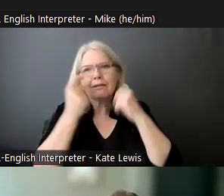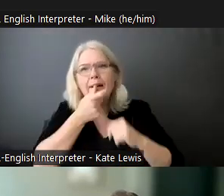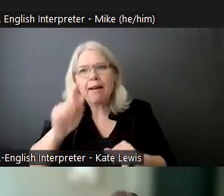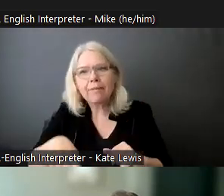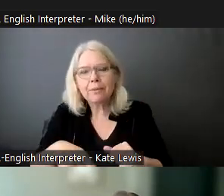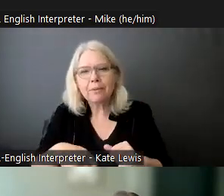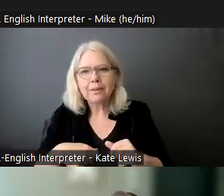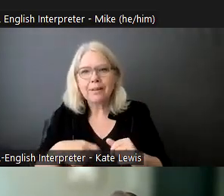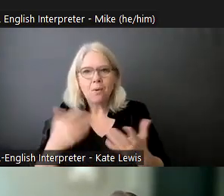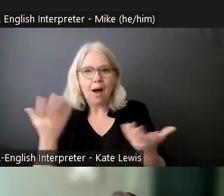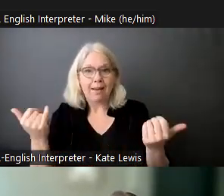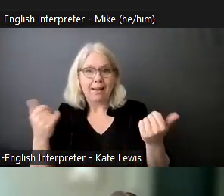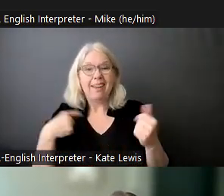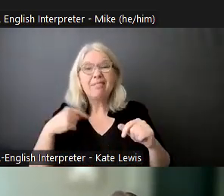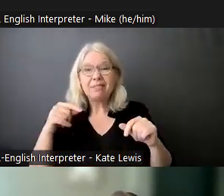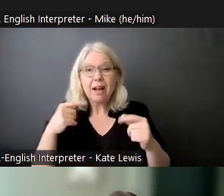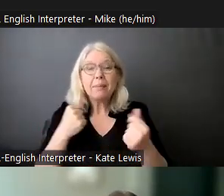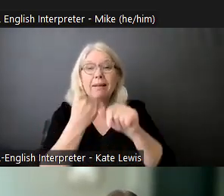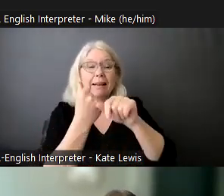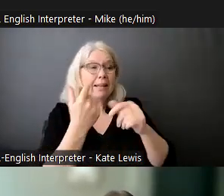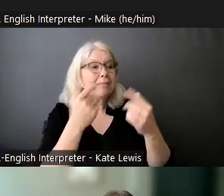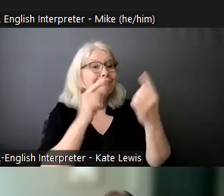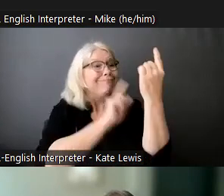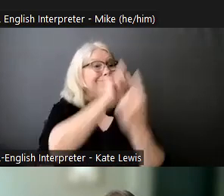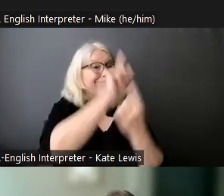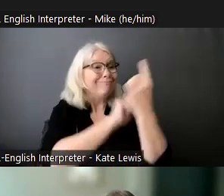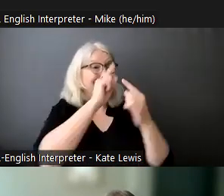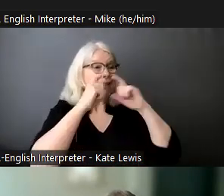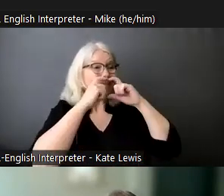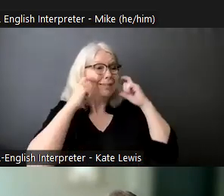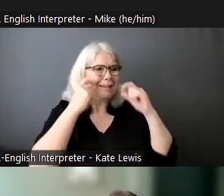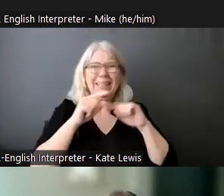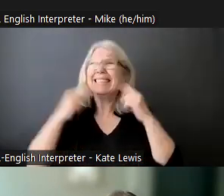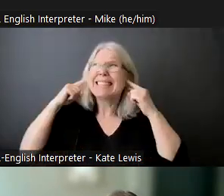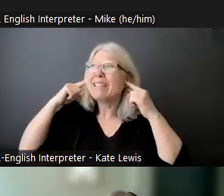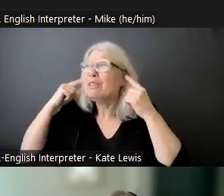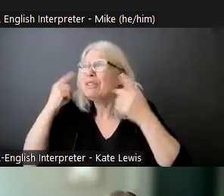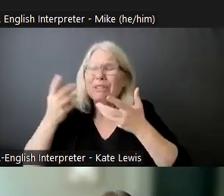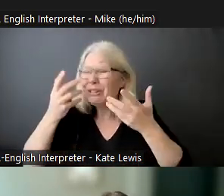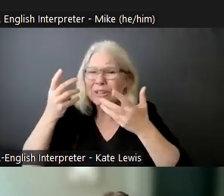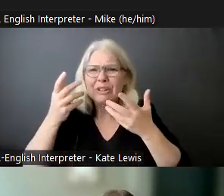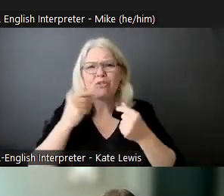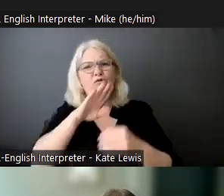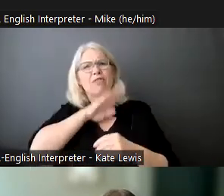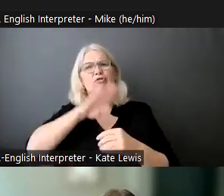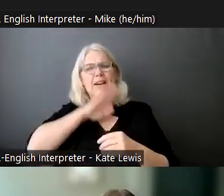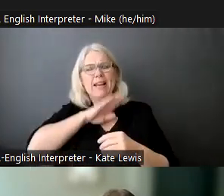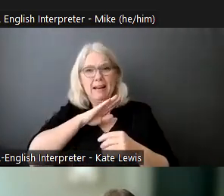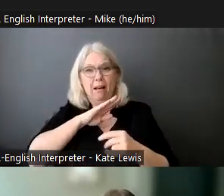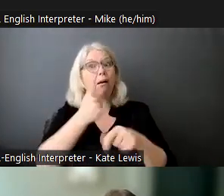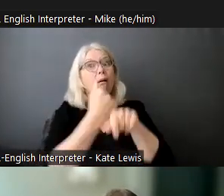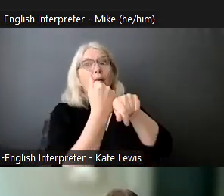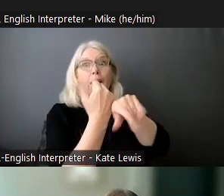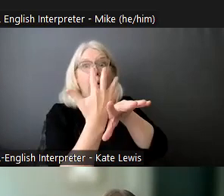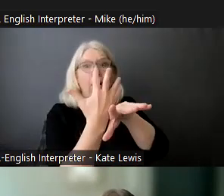hearing issues and I'm wearing a mask, it might be much harder to communicate in face-to-face than it might be over the